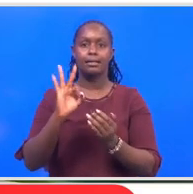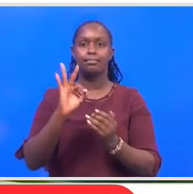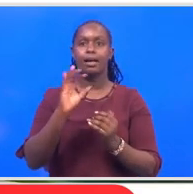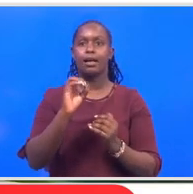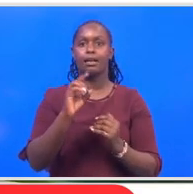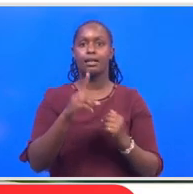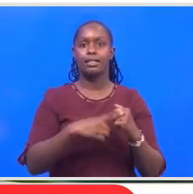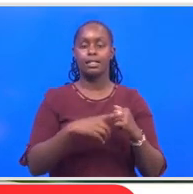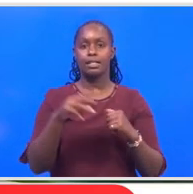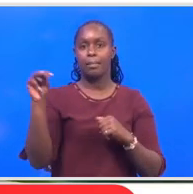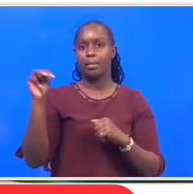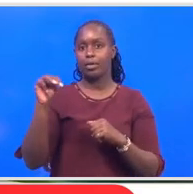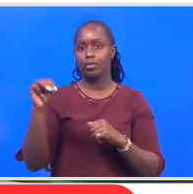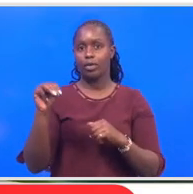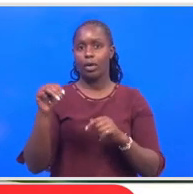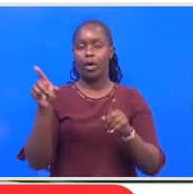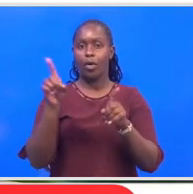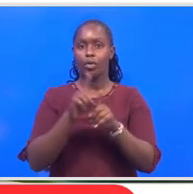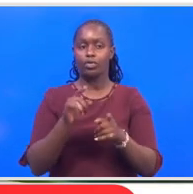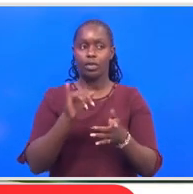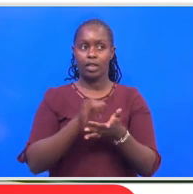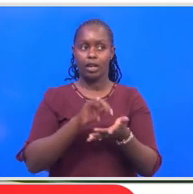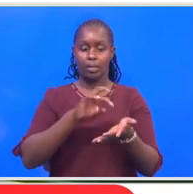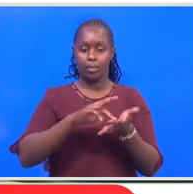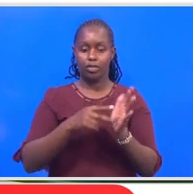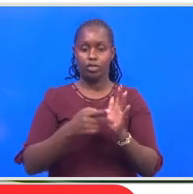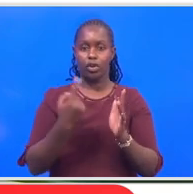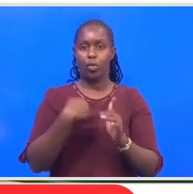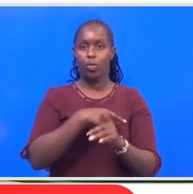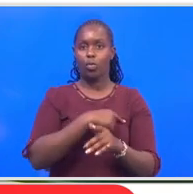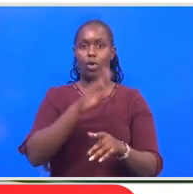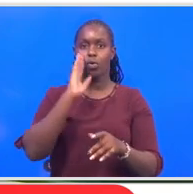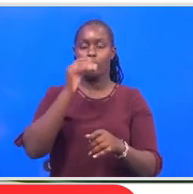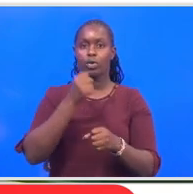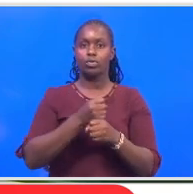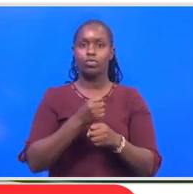For flagship project, tutafanya ile inaitwa lami.